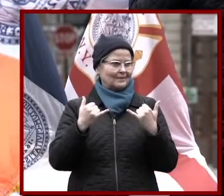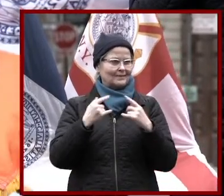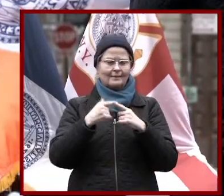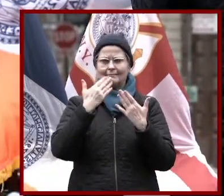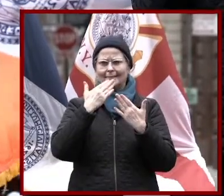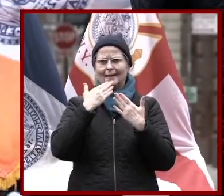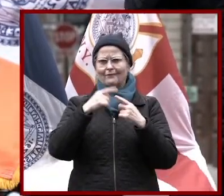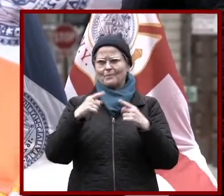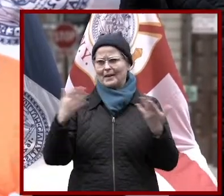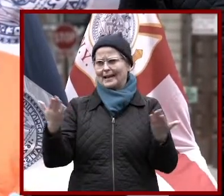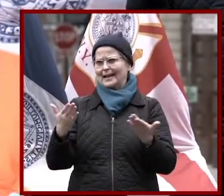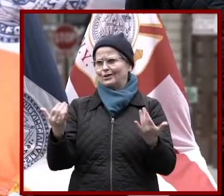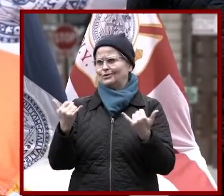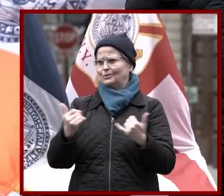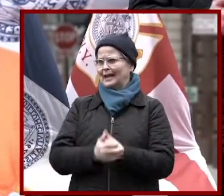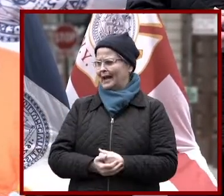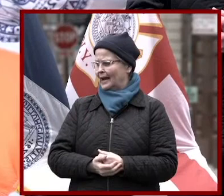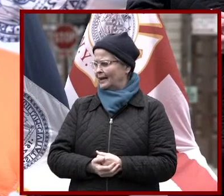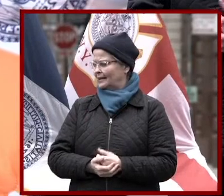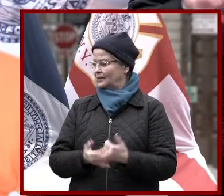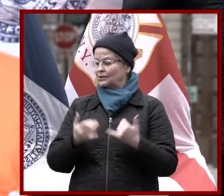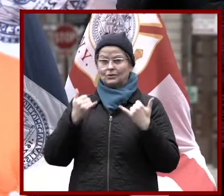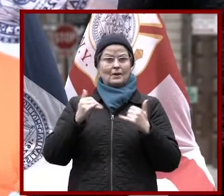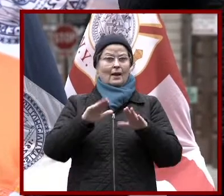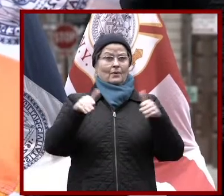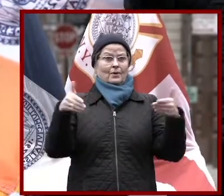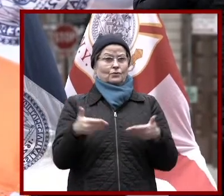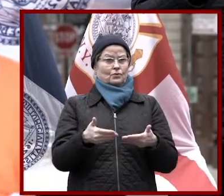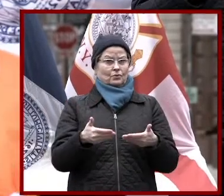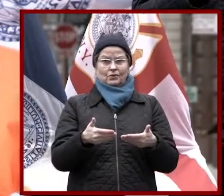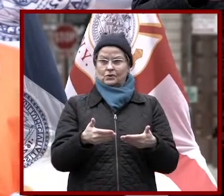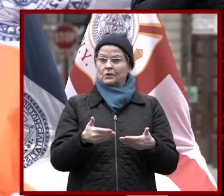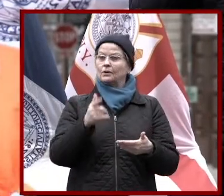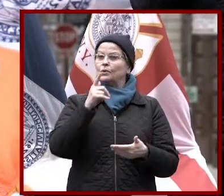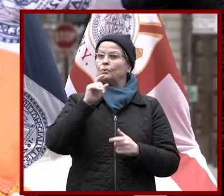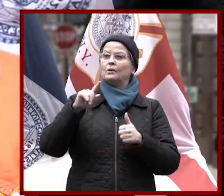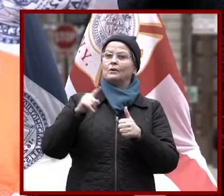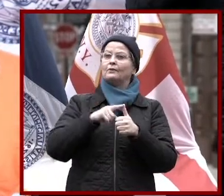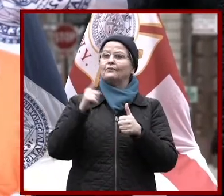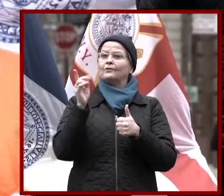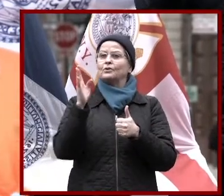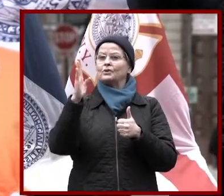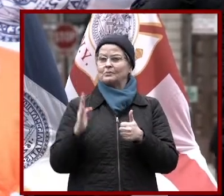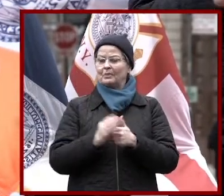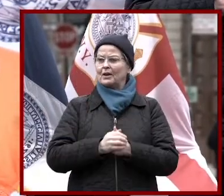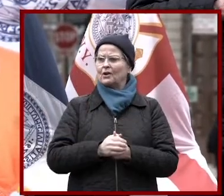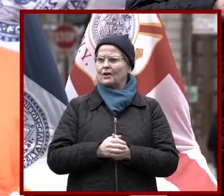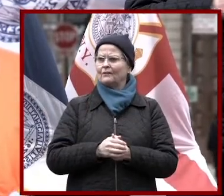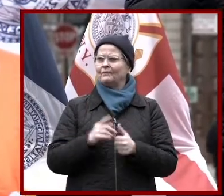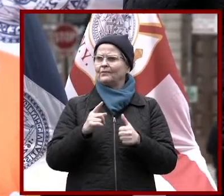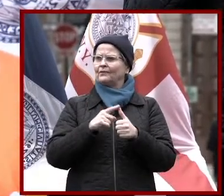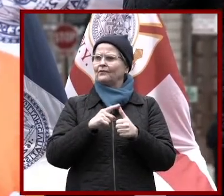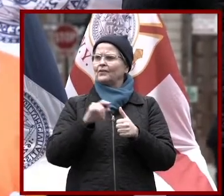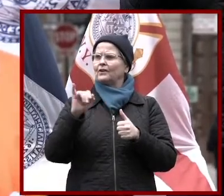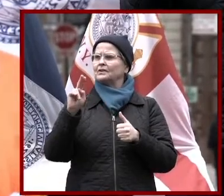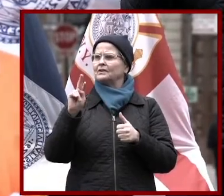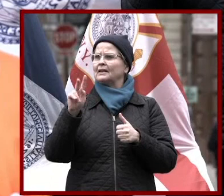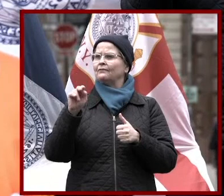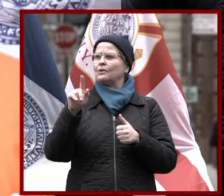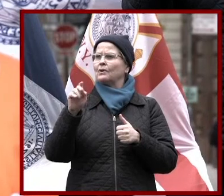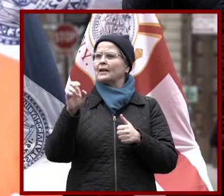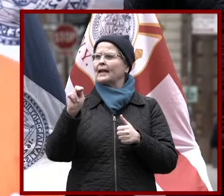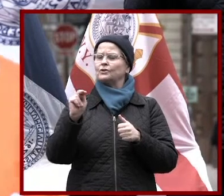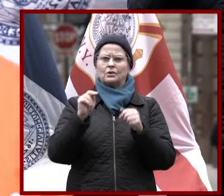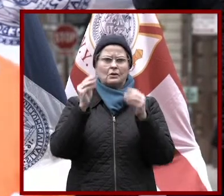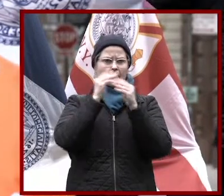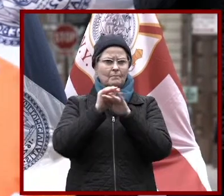here. So getting started, if I may introduce our first speaker, and you know we always do an invocation at the beginning of this event.